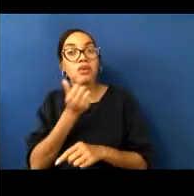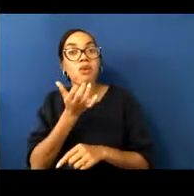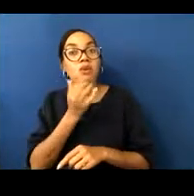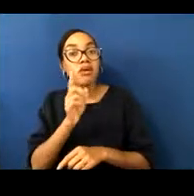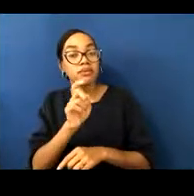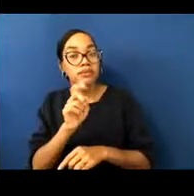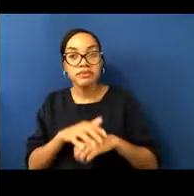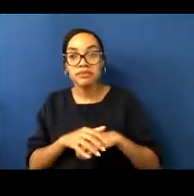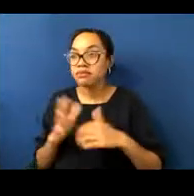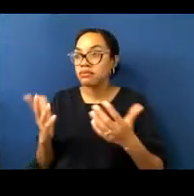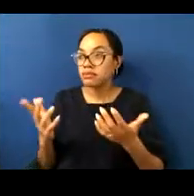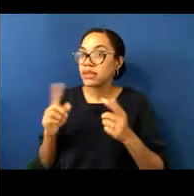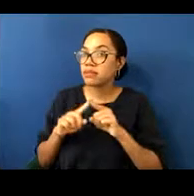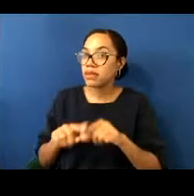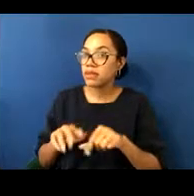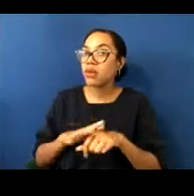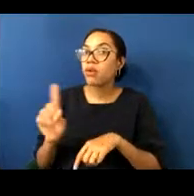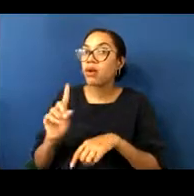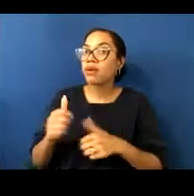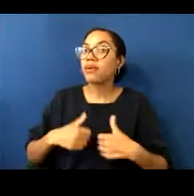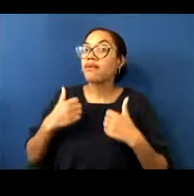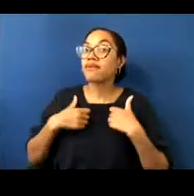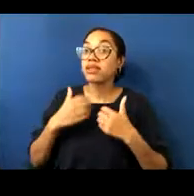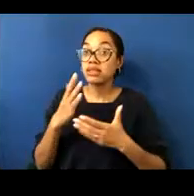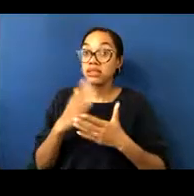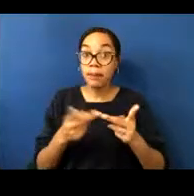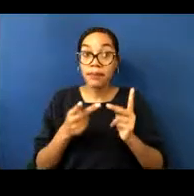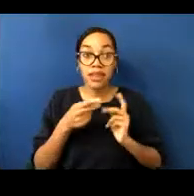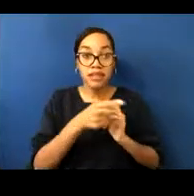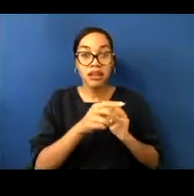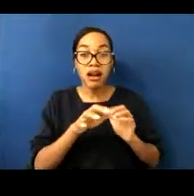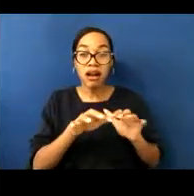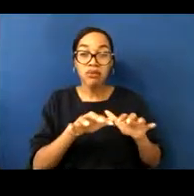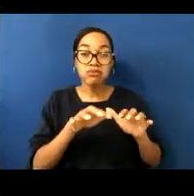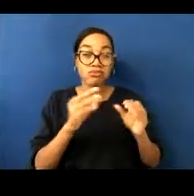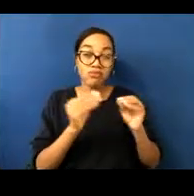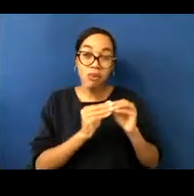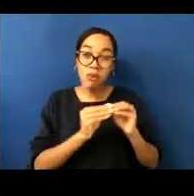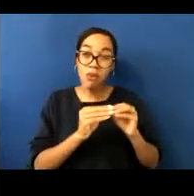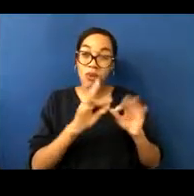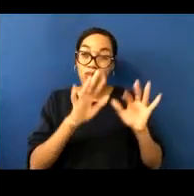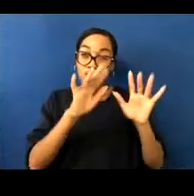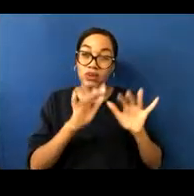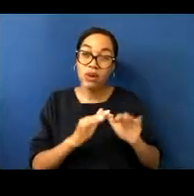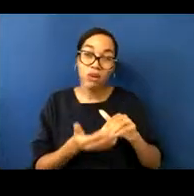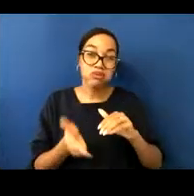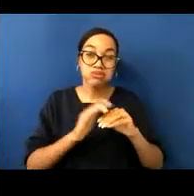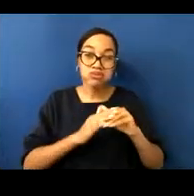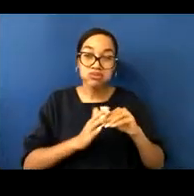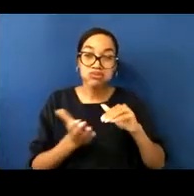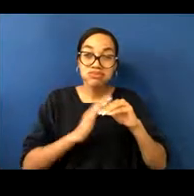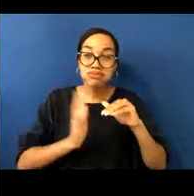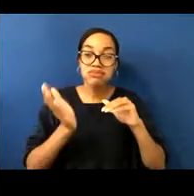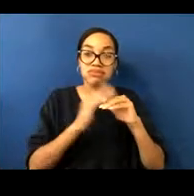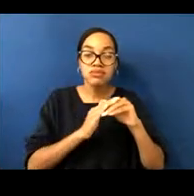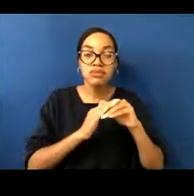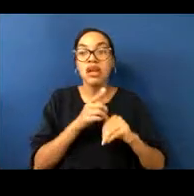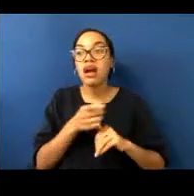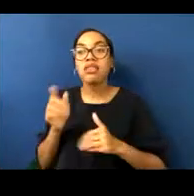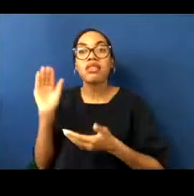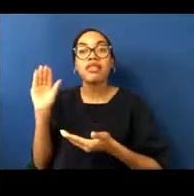some places are getting more snow than they used to, and some places are getting less. And we do expect that with climate change. So with climate change,